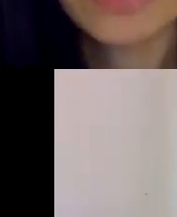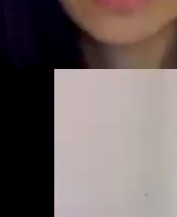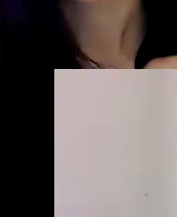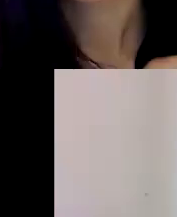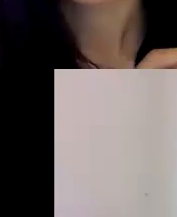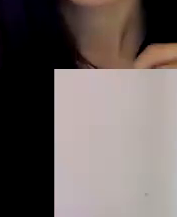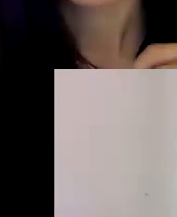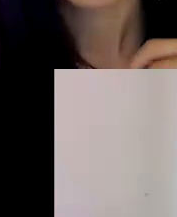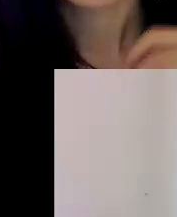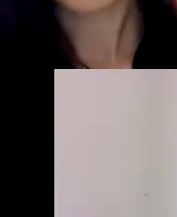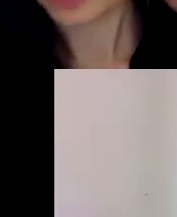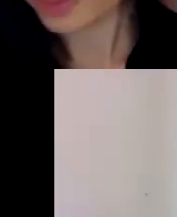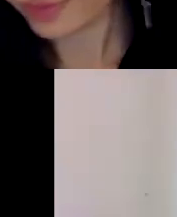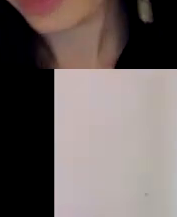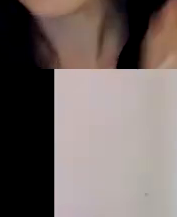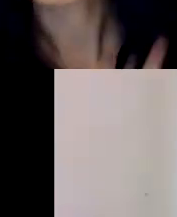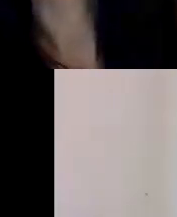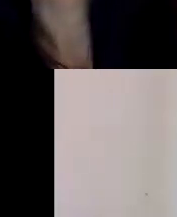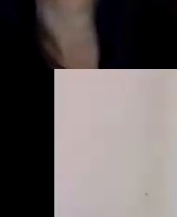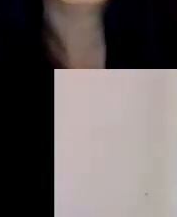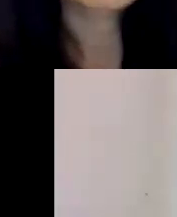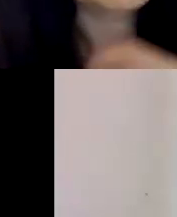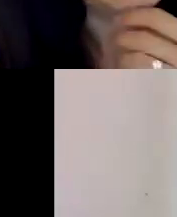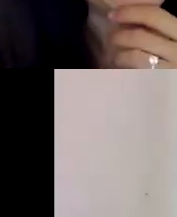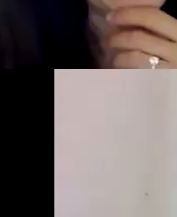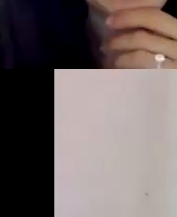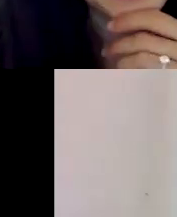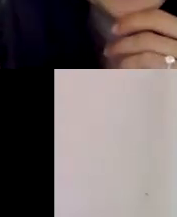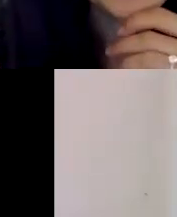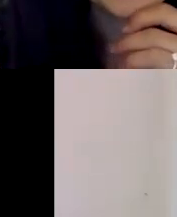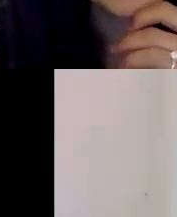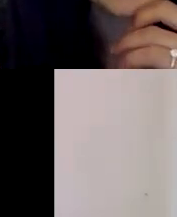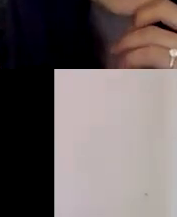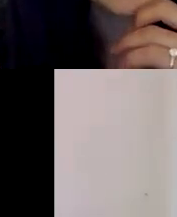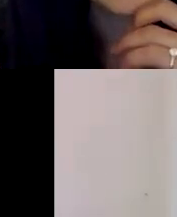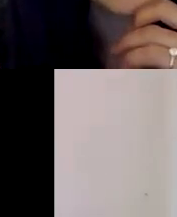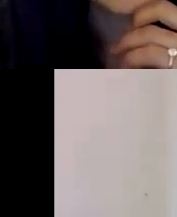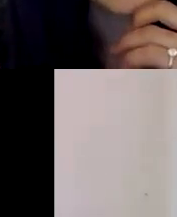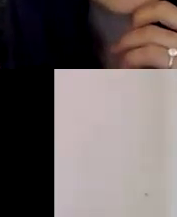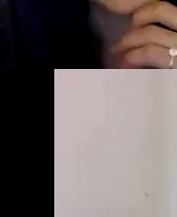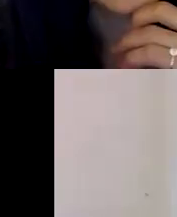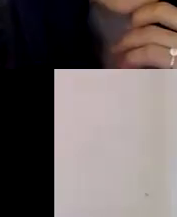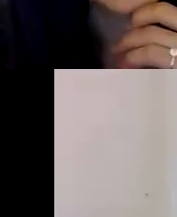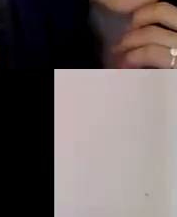me and my fellow co-presenters and Vanessa and everybody else. So thank y'all so much for listening.